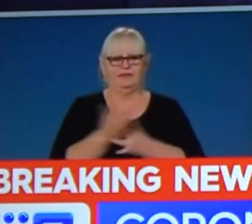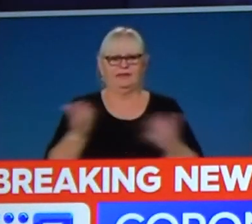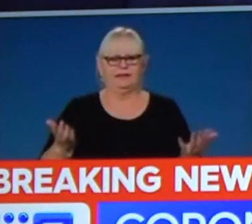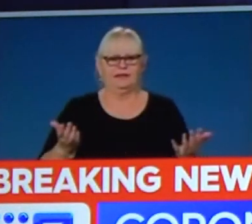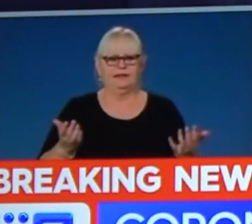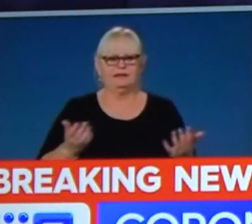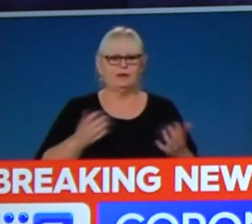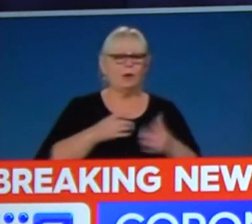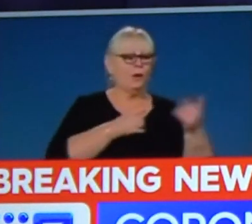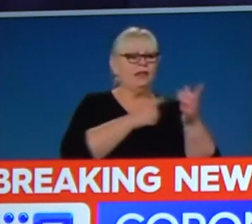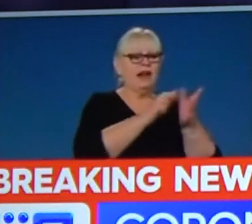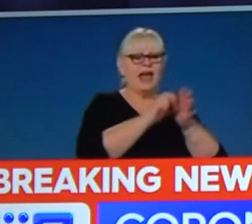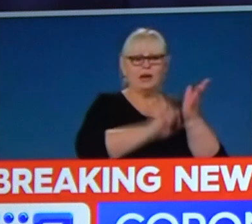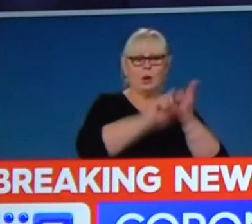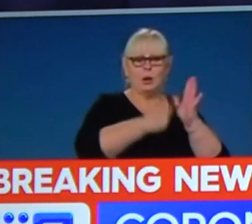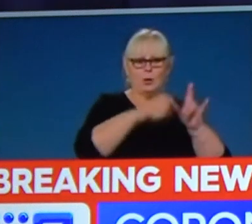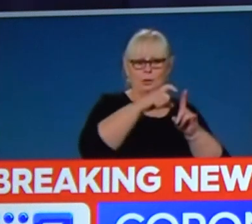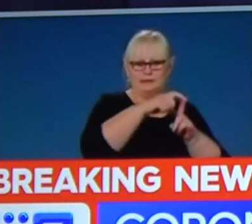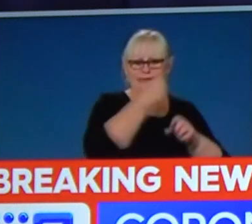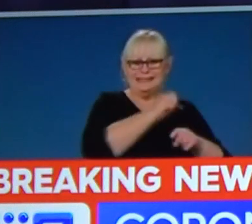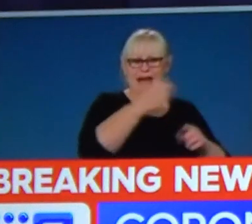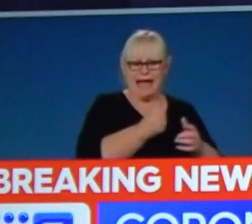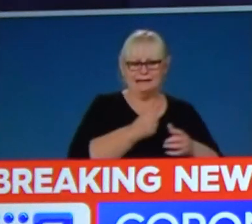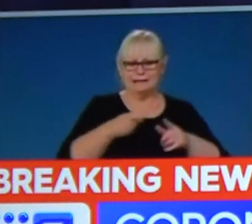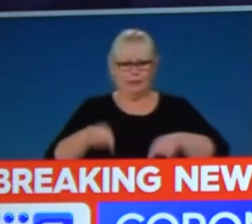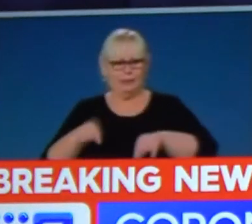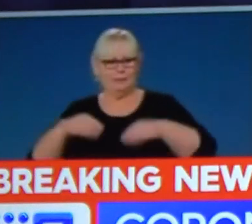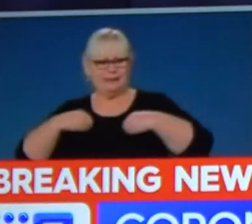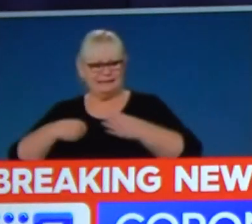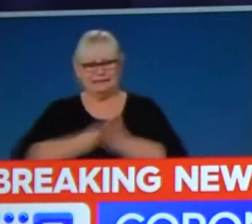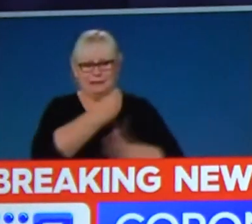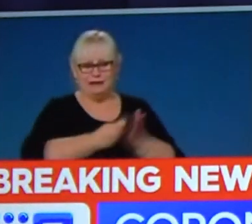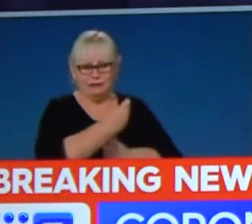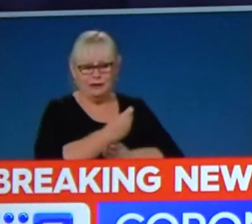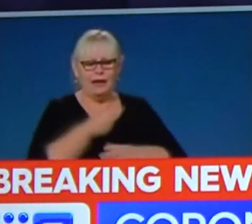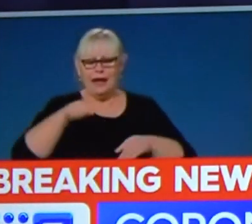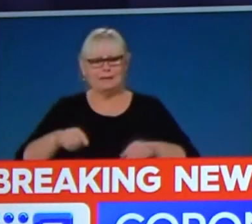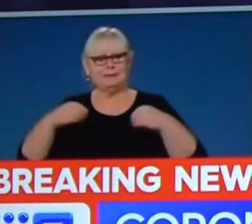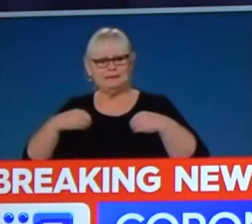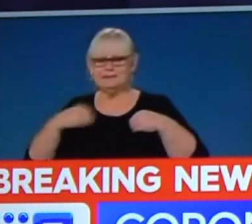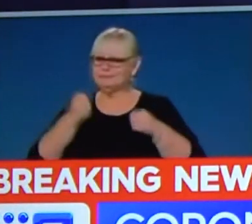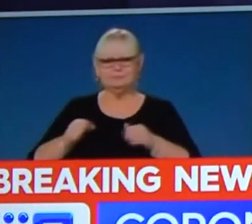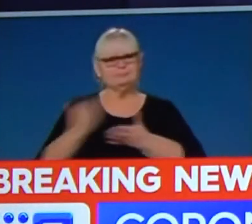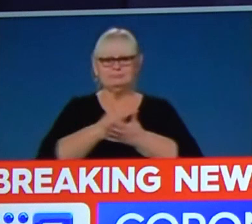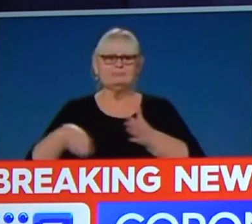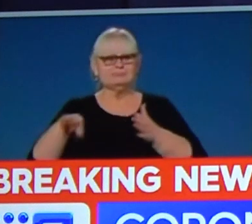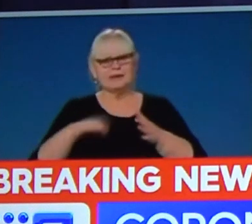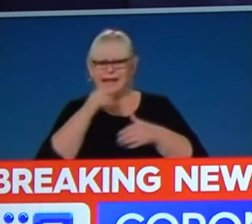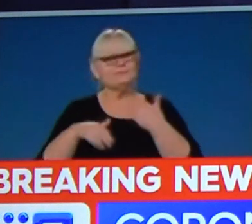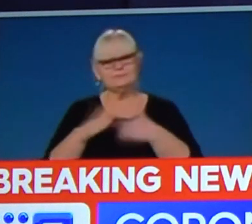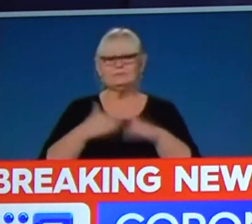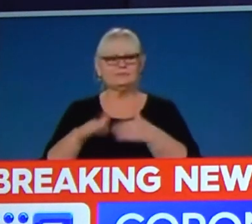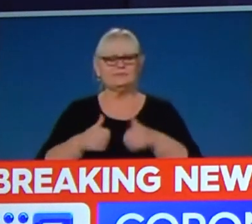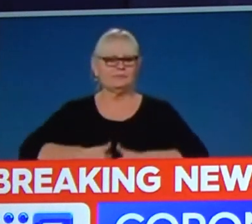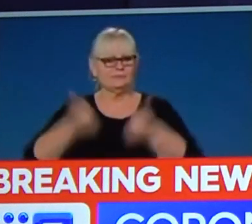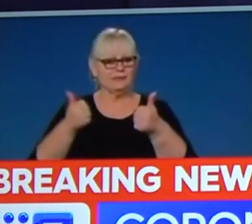the landlord has a tenant, which is a business that can pay rent, and the business is a business that can re-emerge on the other side